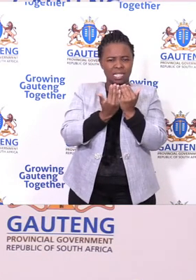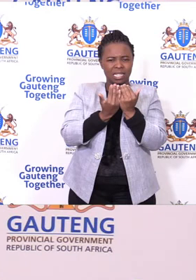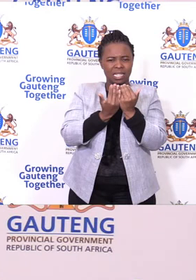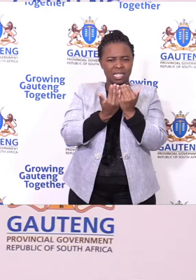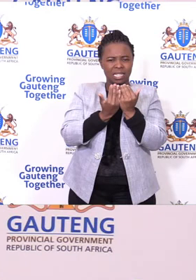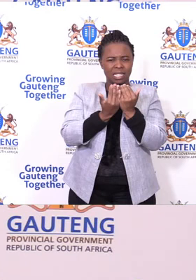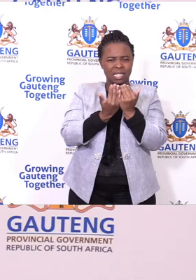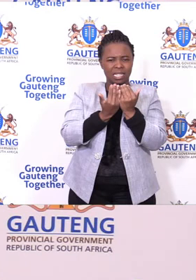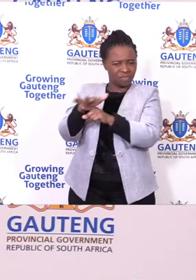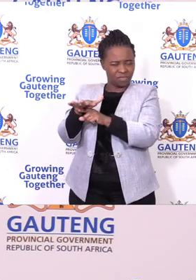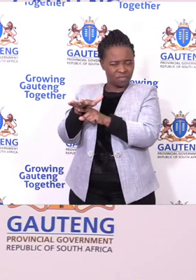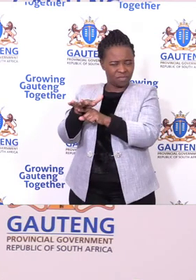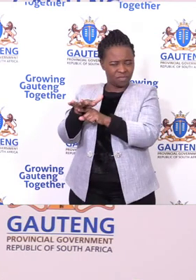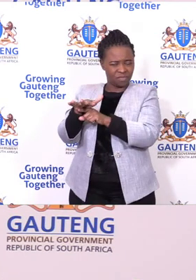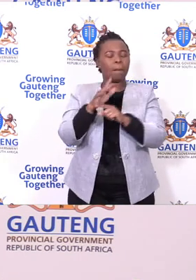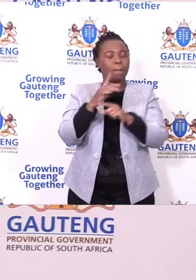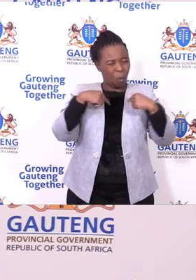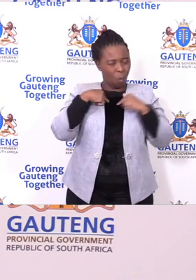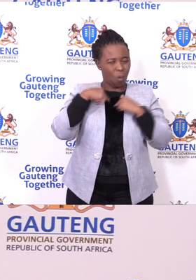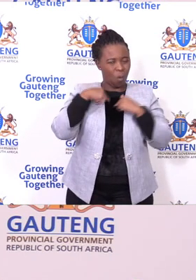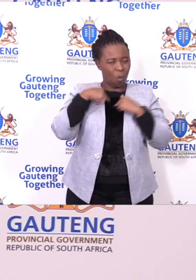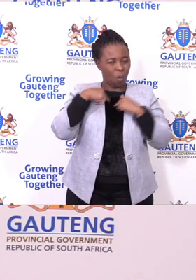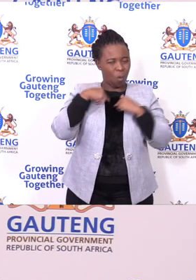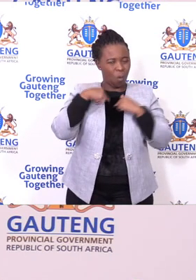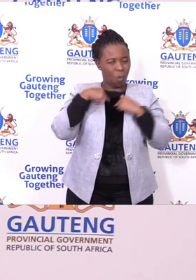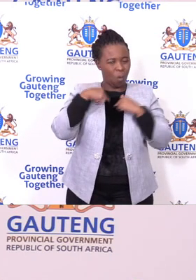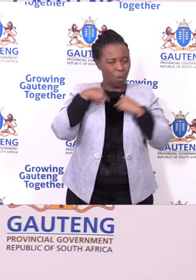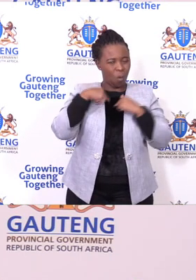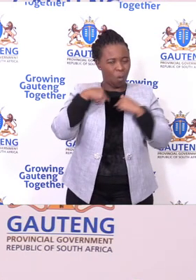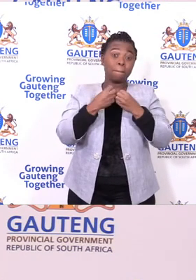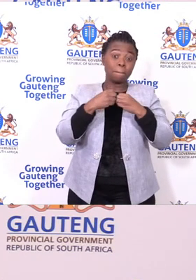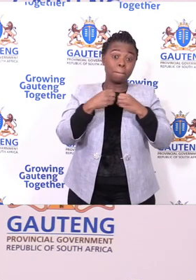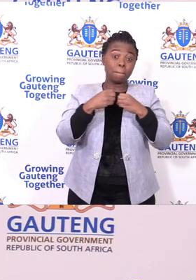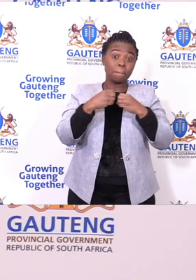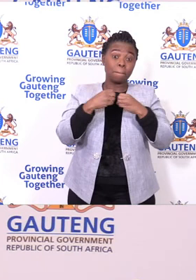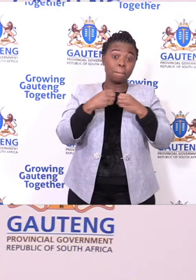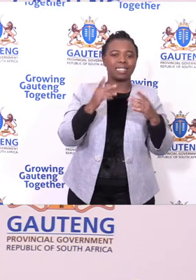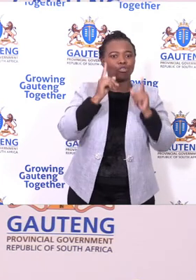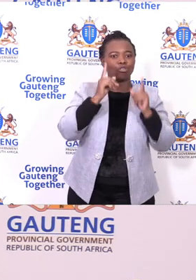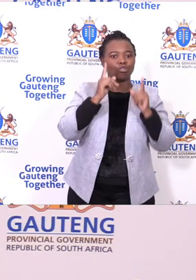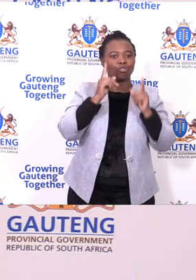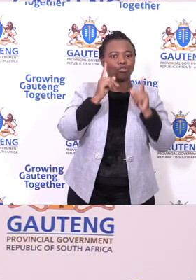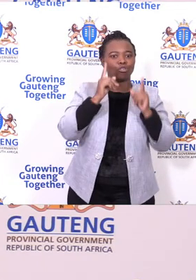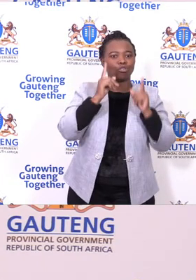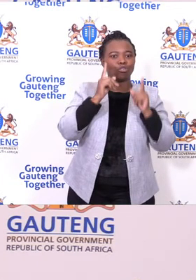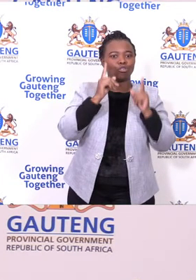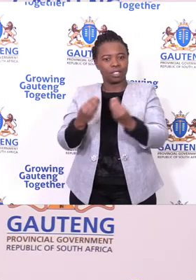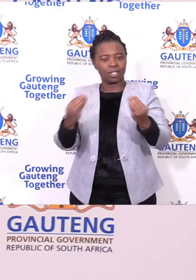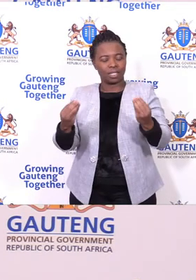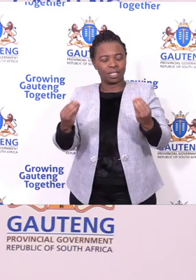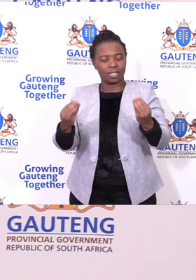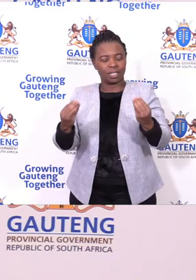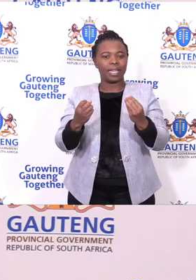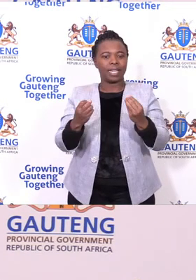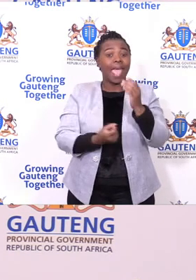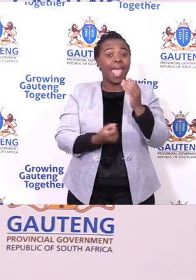we know as a matter of fact that most of the infections or of educators and learners didn't